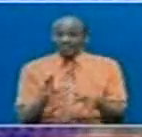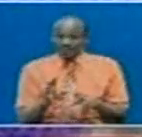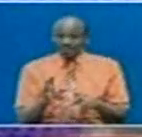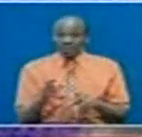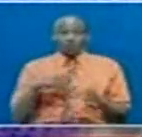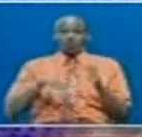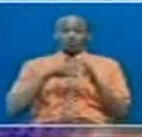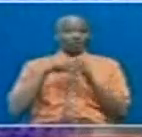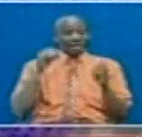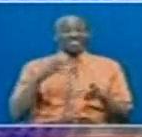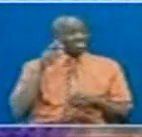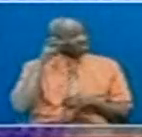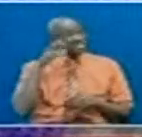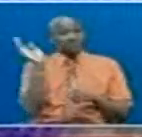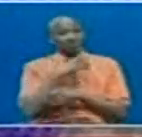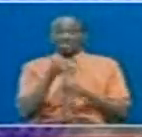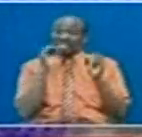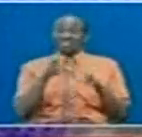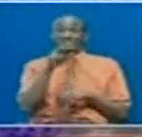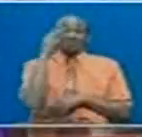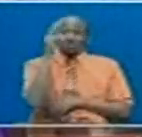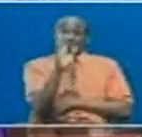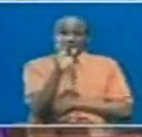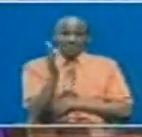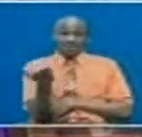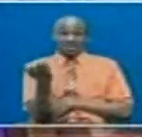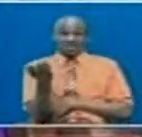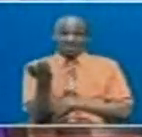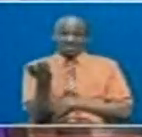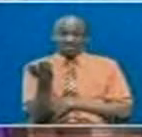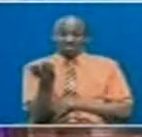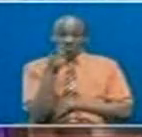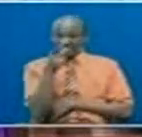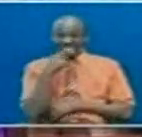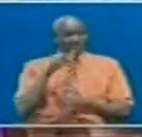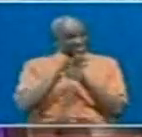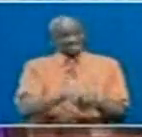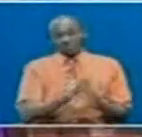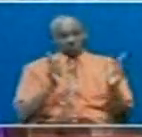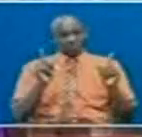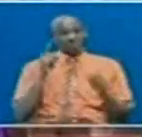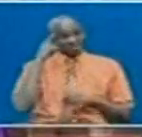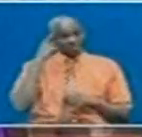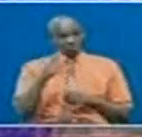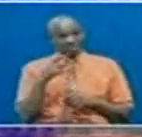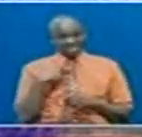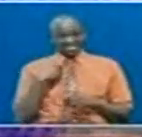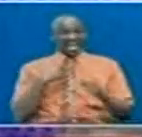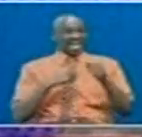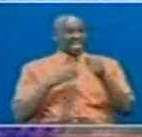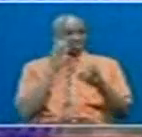people to listen to music. This is the vision of these people. Balozi, so it's not marginalization. It is an